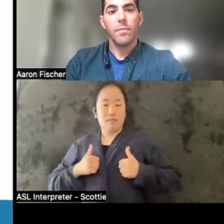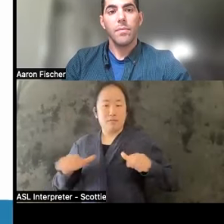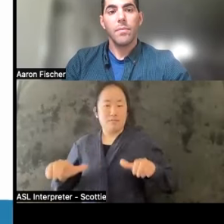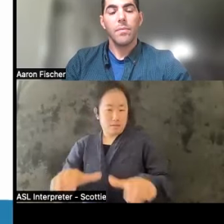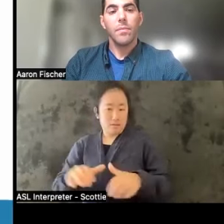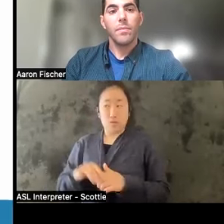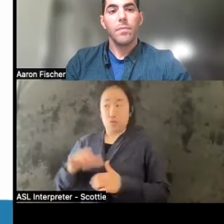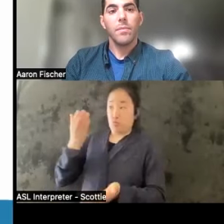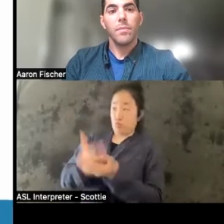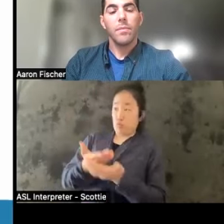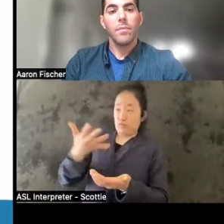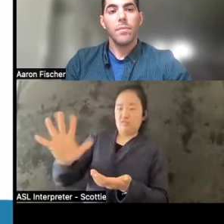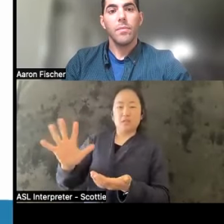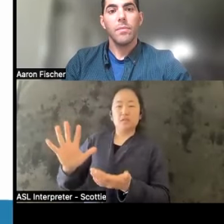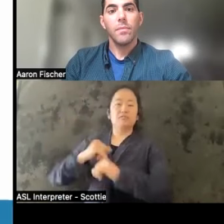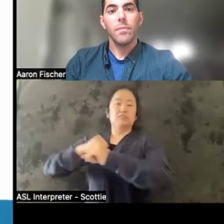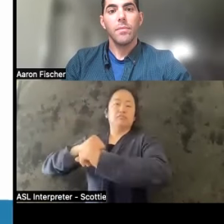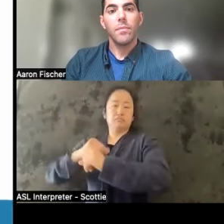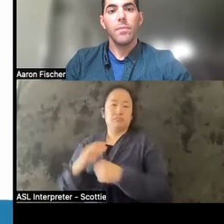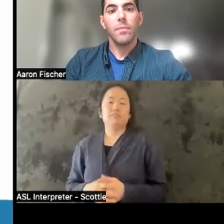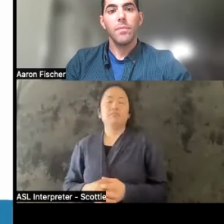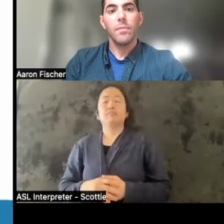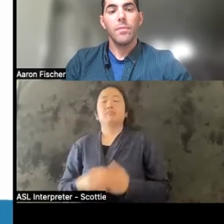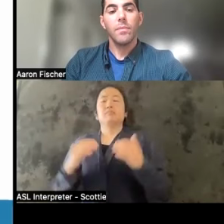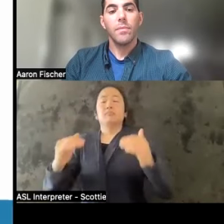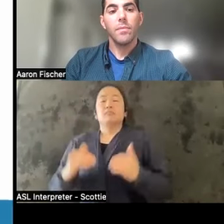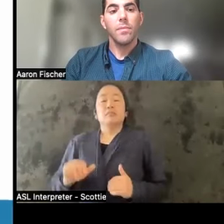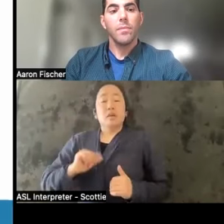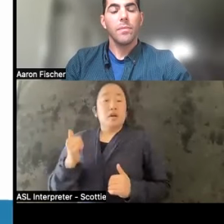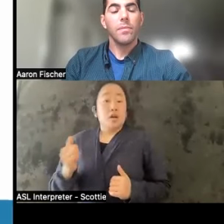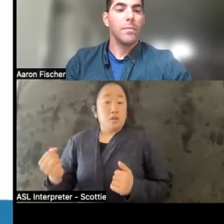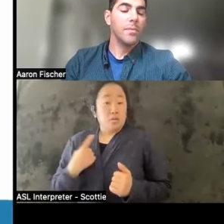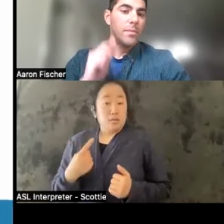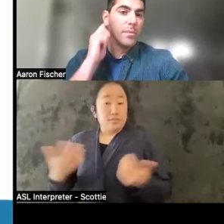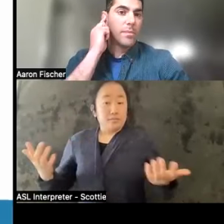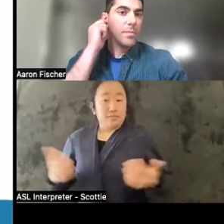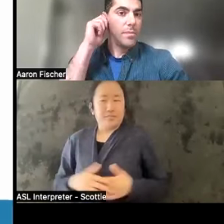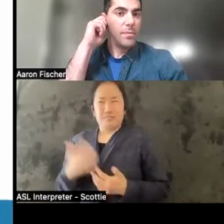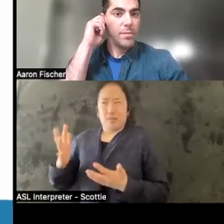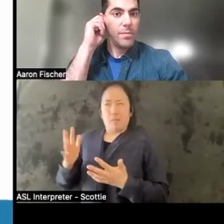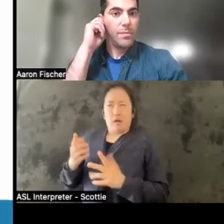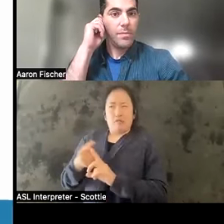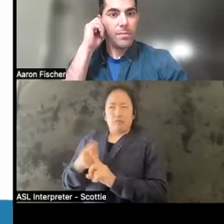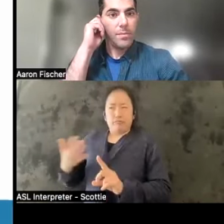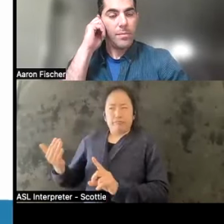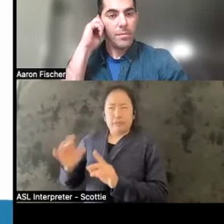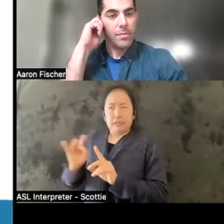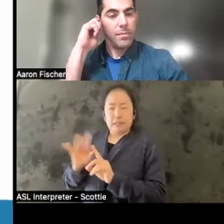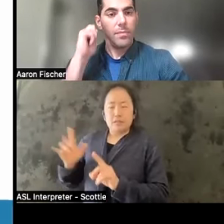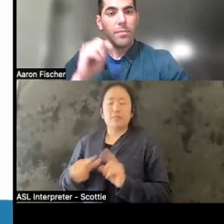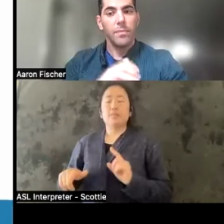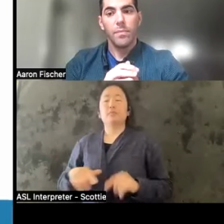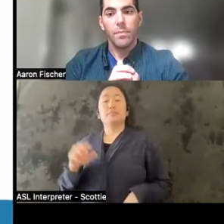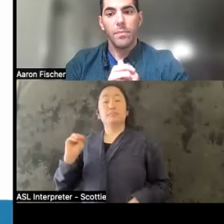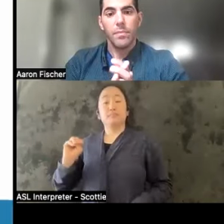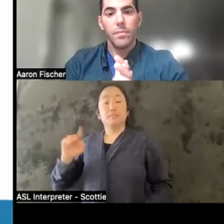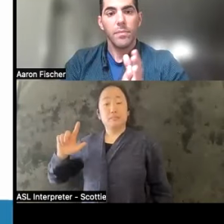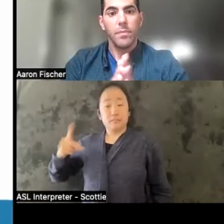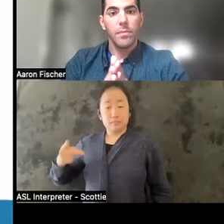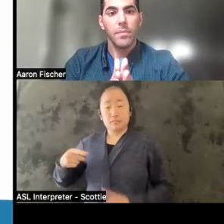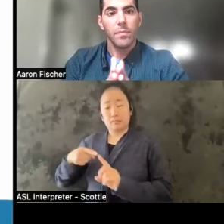Another question that we got, and I may ask for some clarification here, referred to medical legal partnerships and